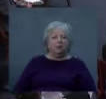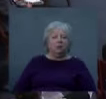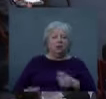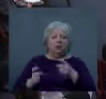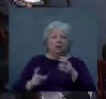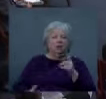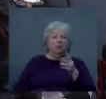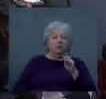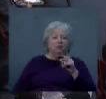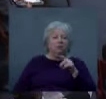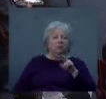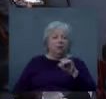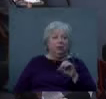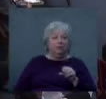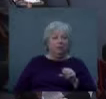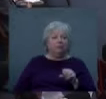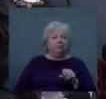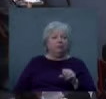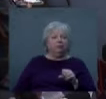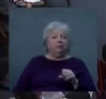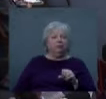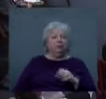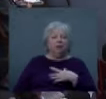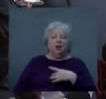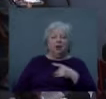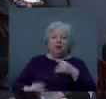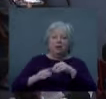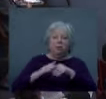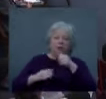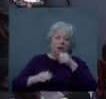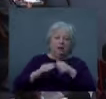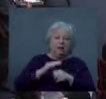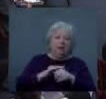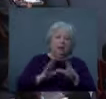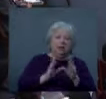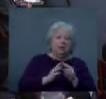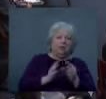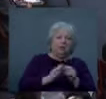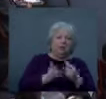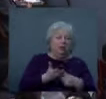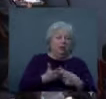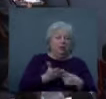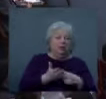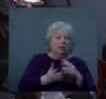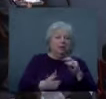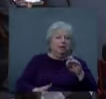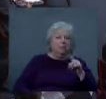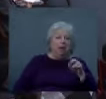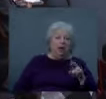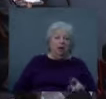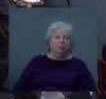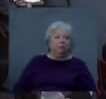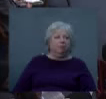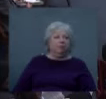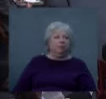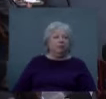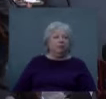Director Computers. I'd like to go into executive session to discuss a matter.